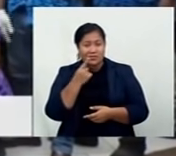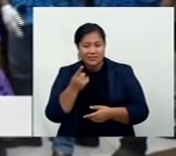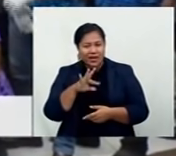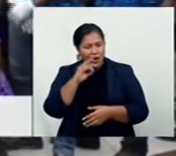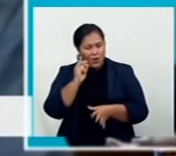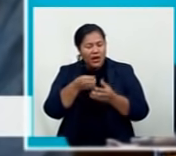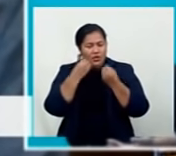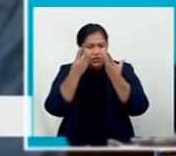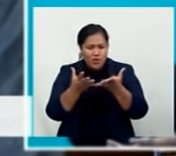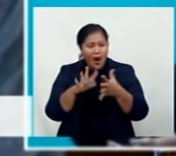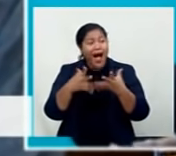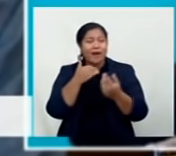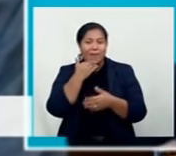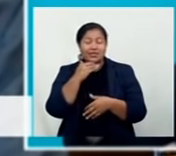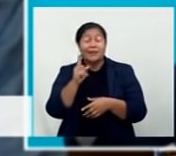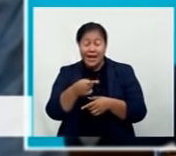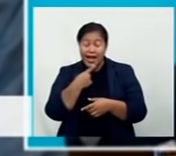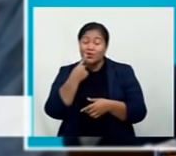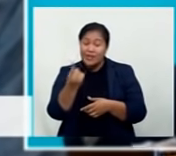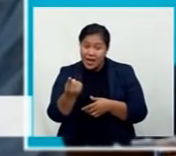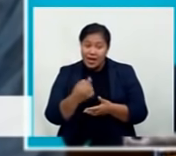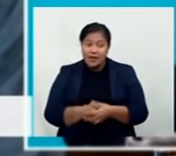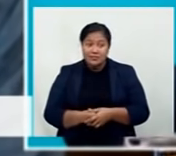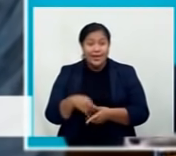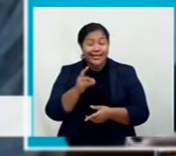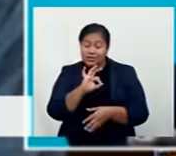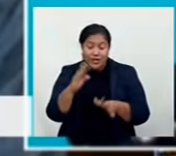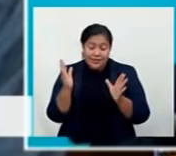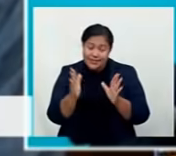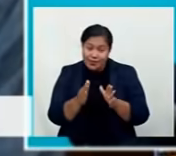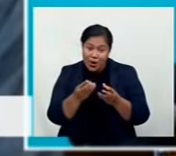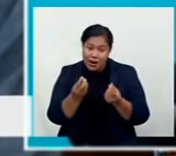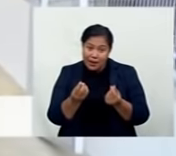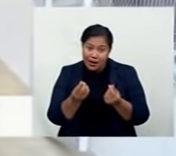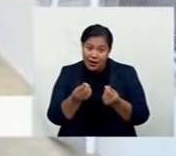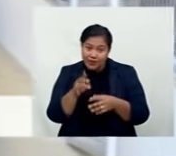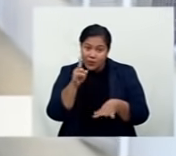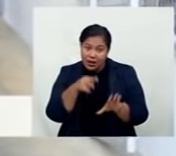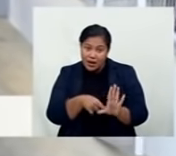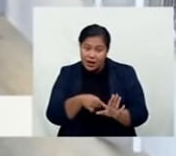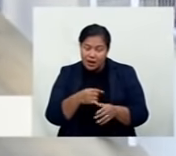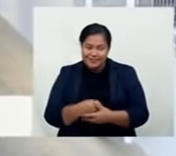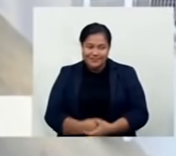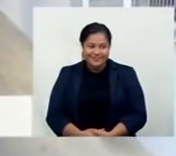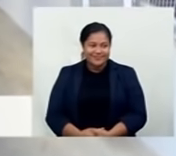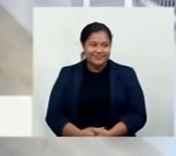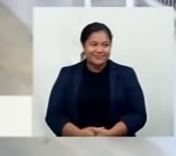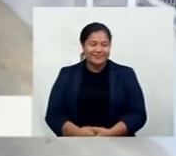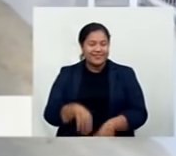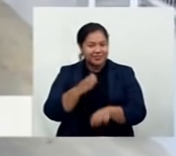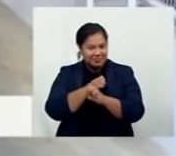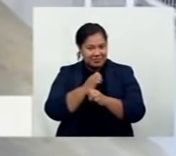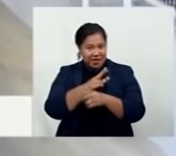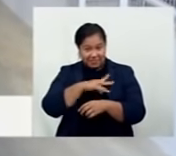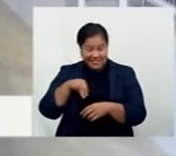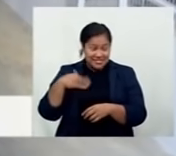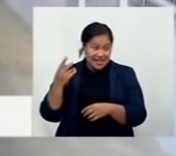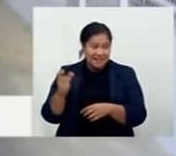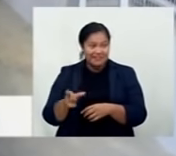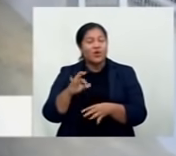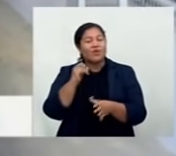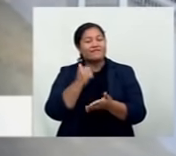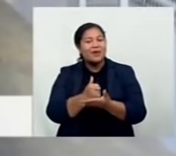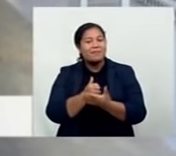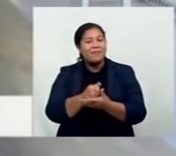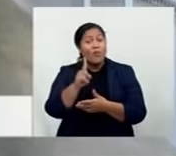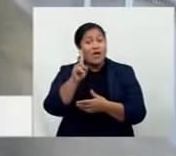reveal how much, but I can tell you it's not a small amount per annum. The Employment Minister has confirmed